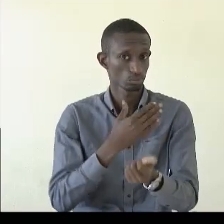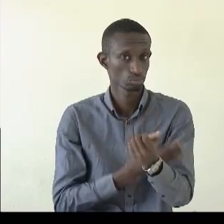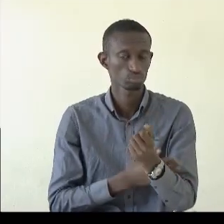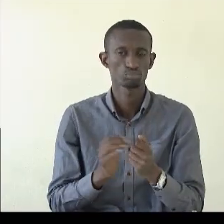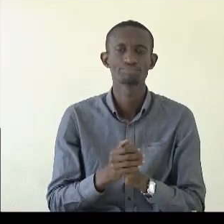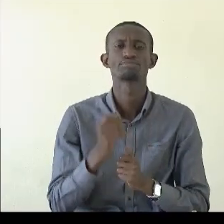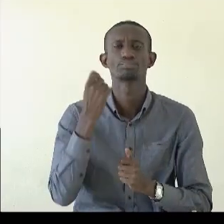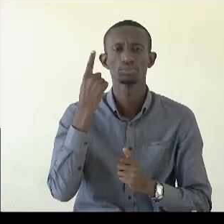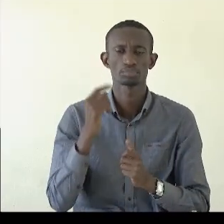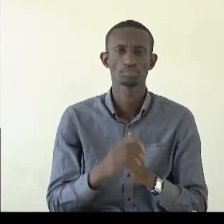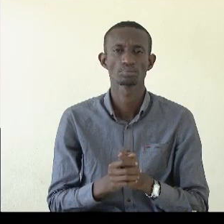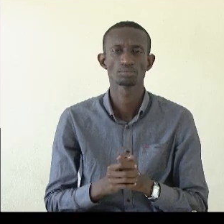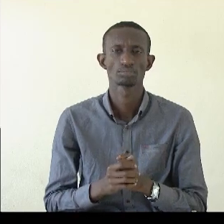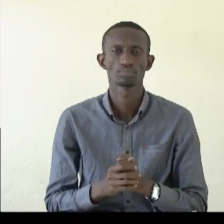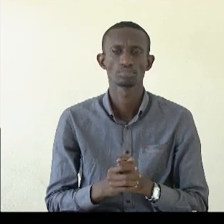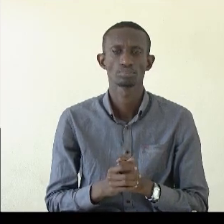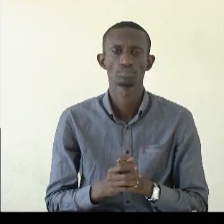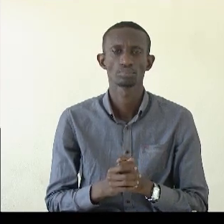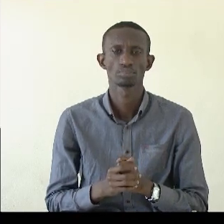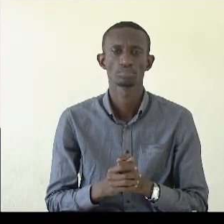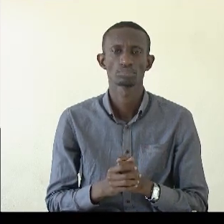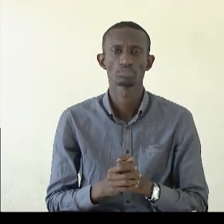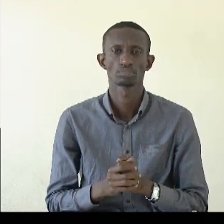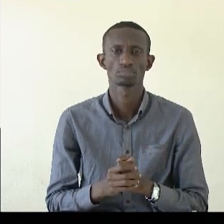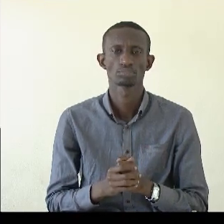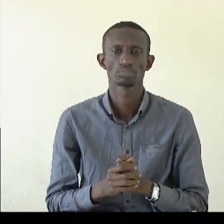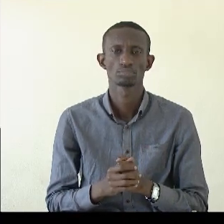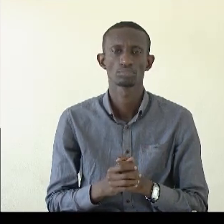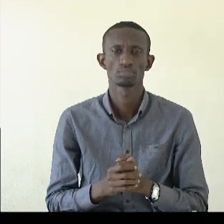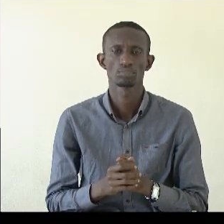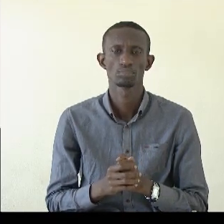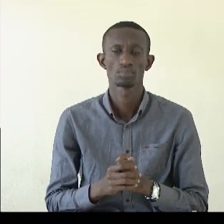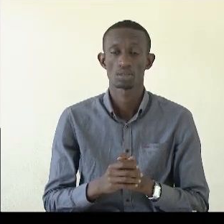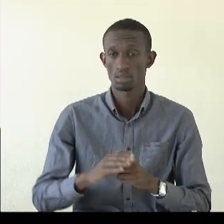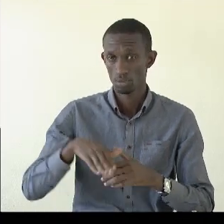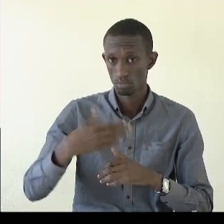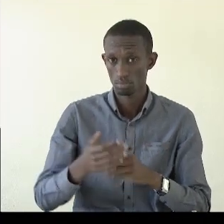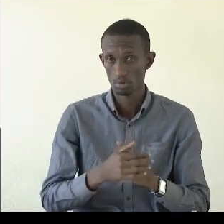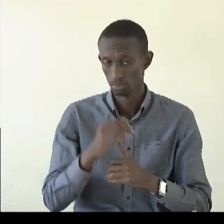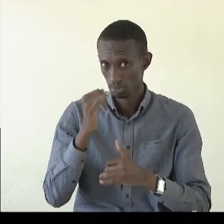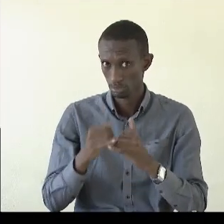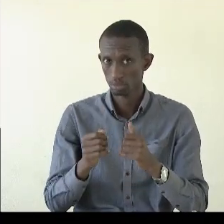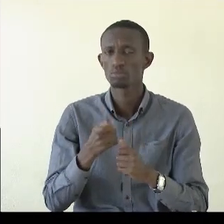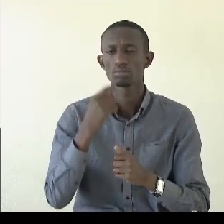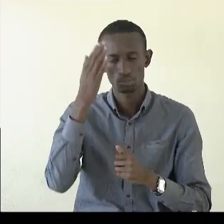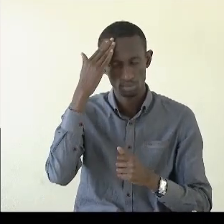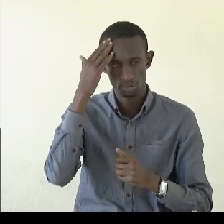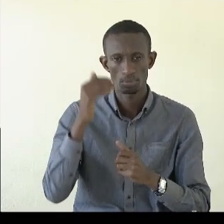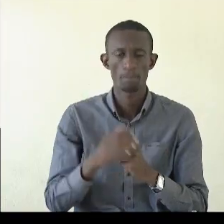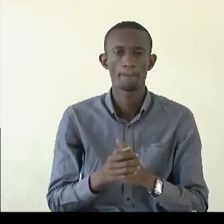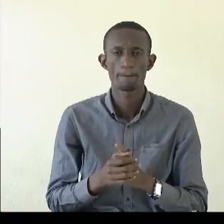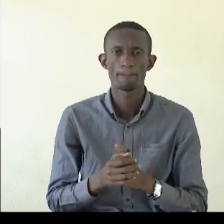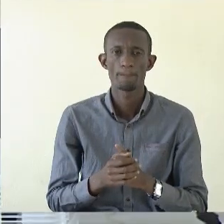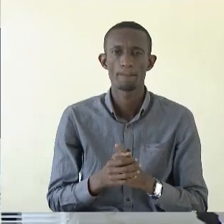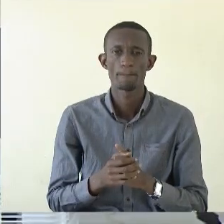some questions, or you'll not be able to know how much you have retained unless you'll be